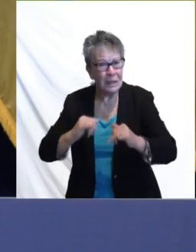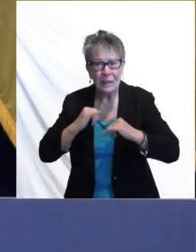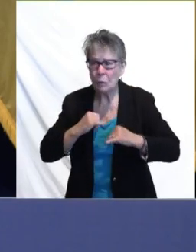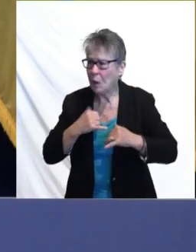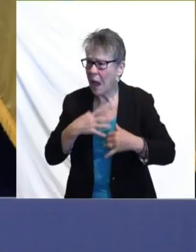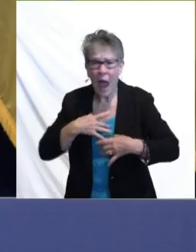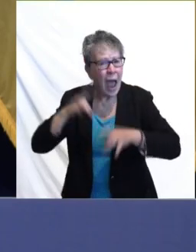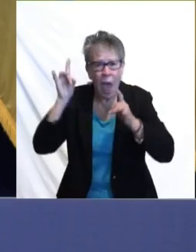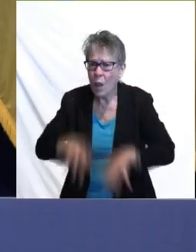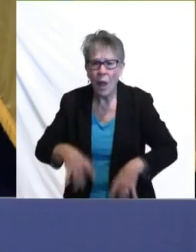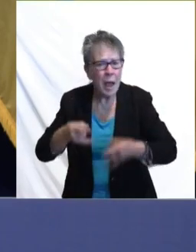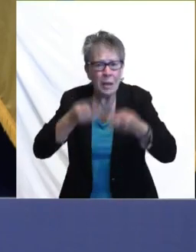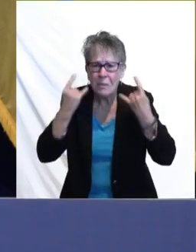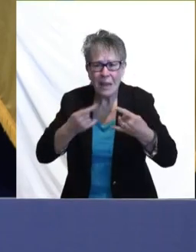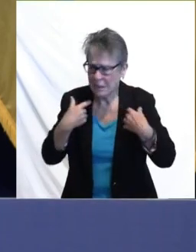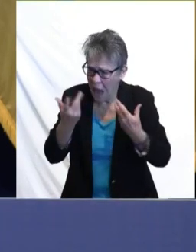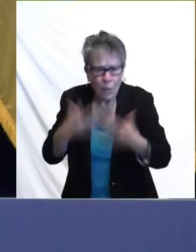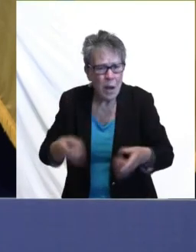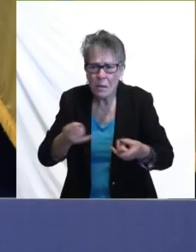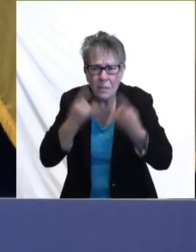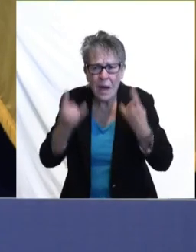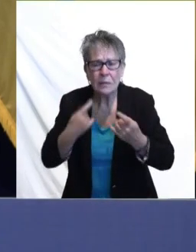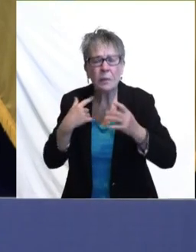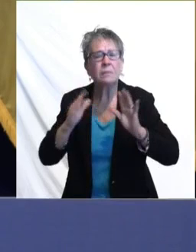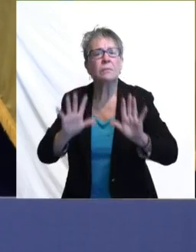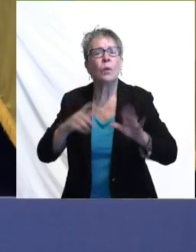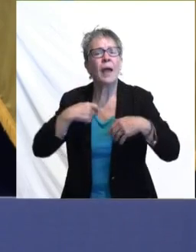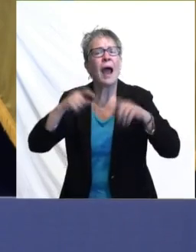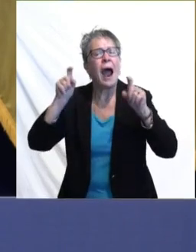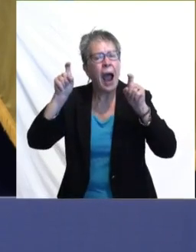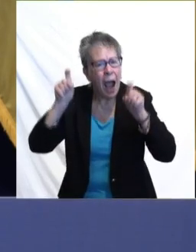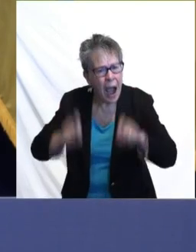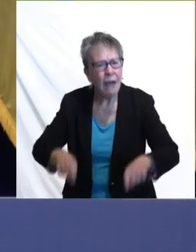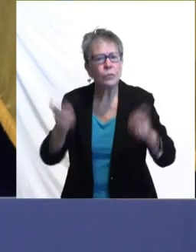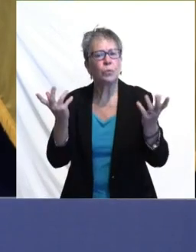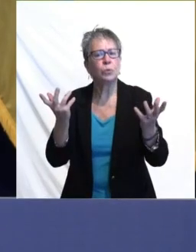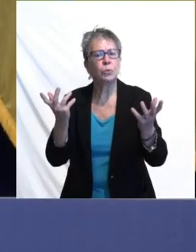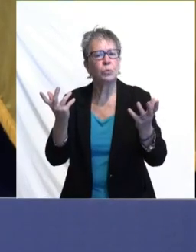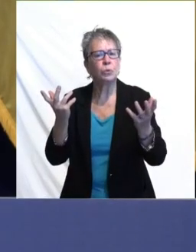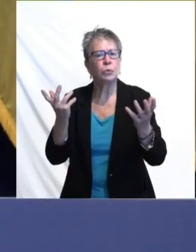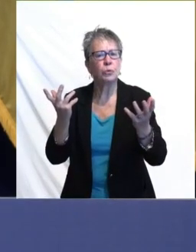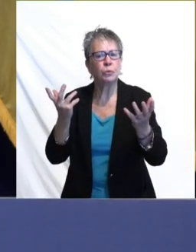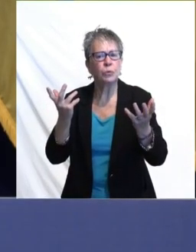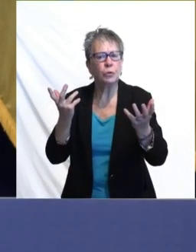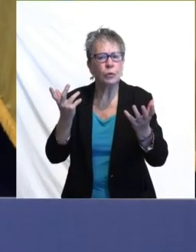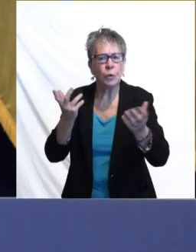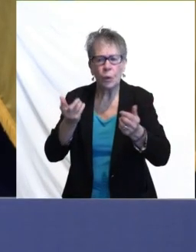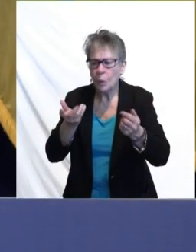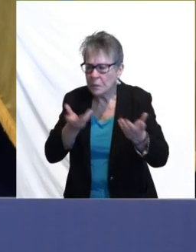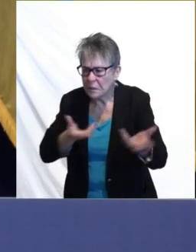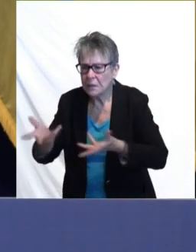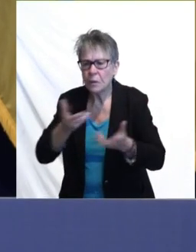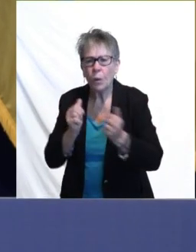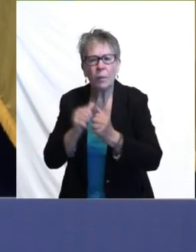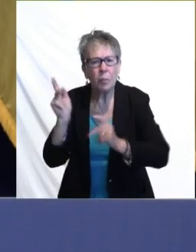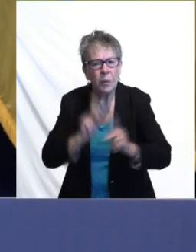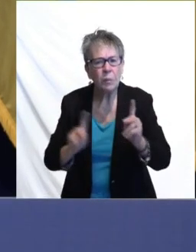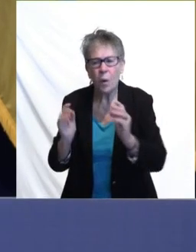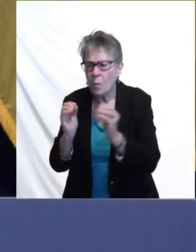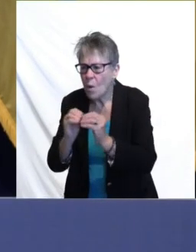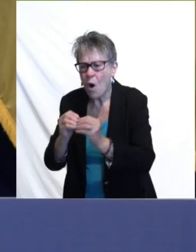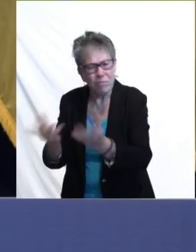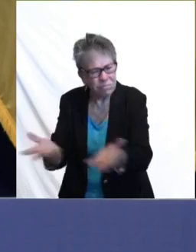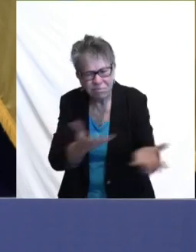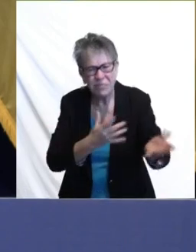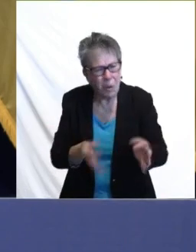be. So we got to connect more deeply into a lot more kitchen tables in this state on the issues that